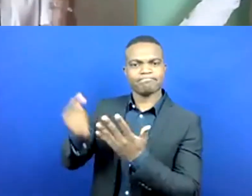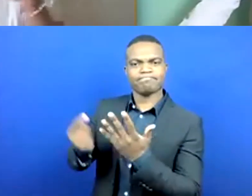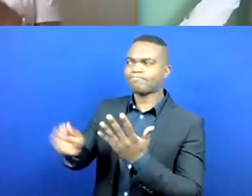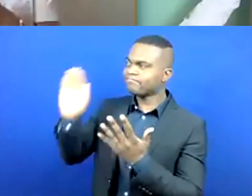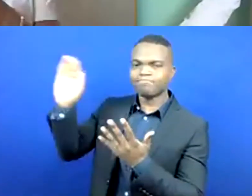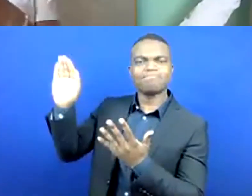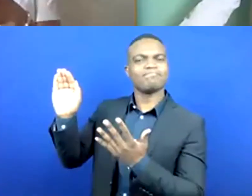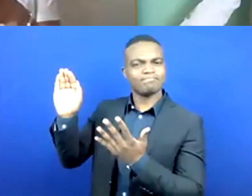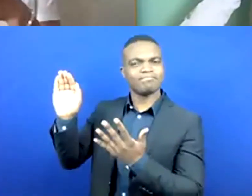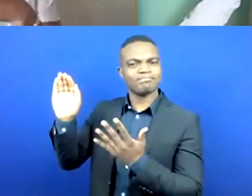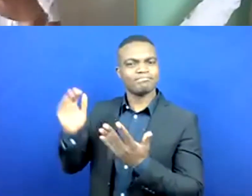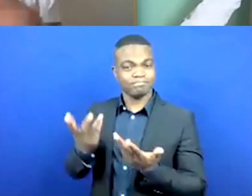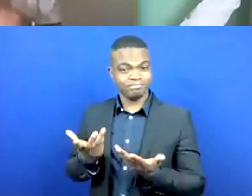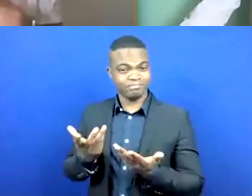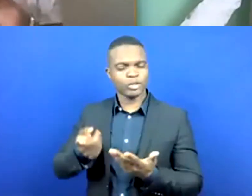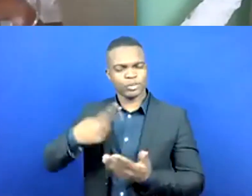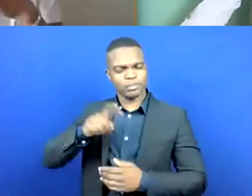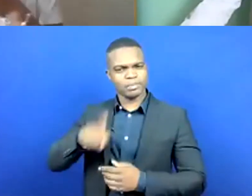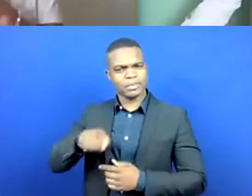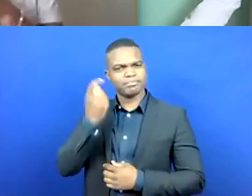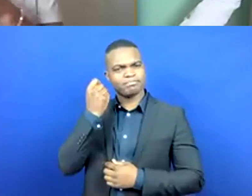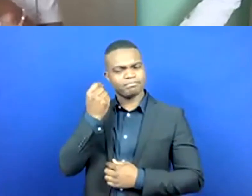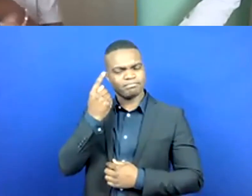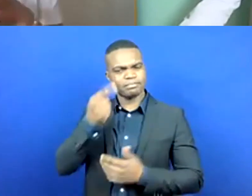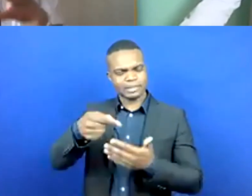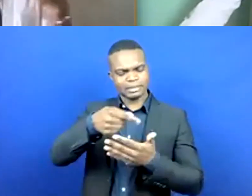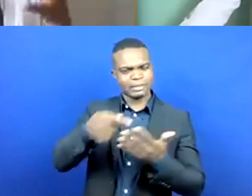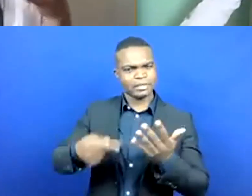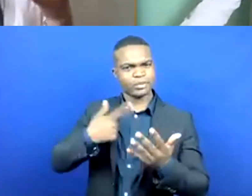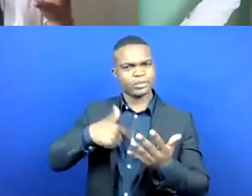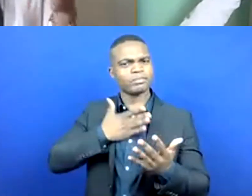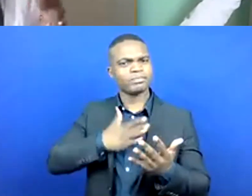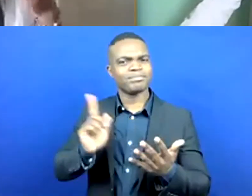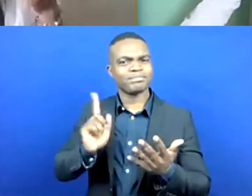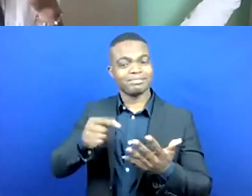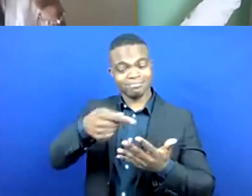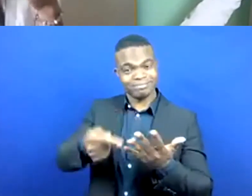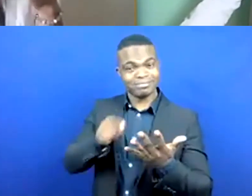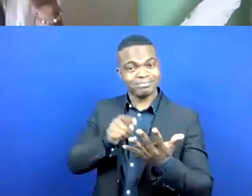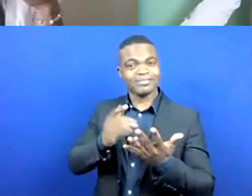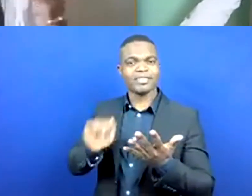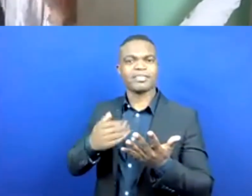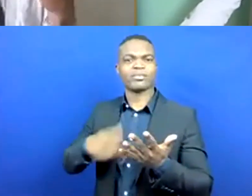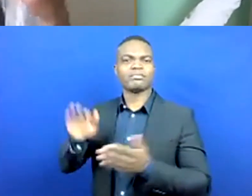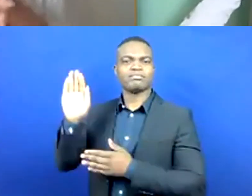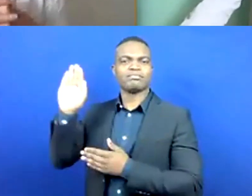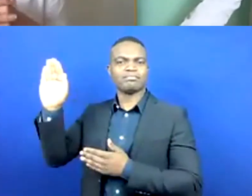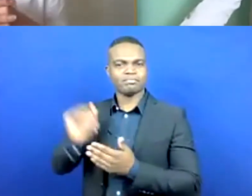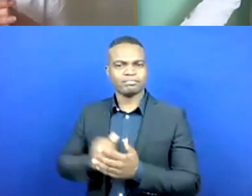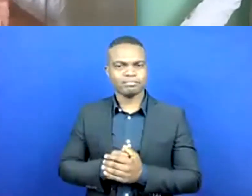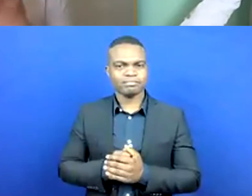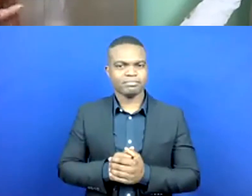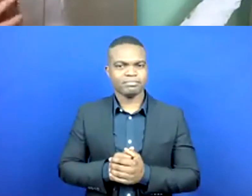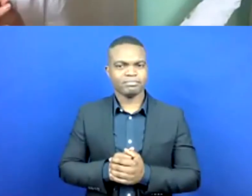voice, interpreters can also add their perspectives, and then hopefully come to a joint, clear